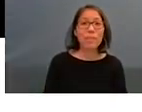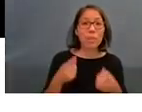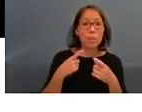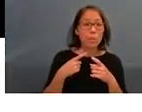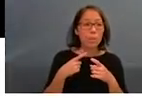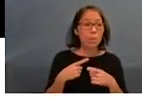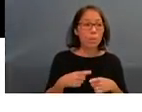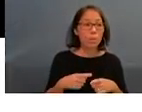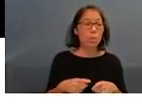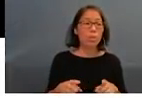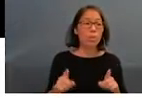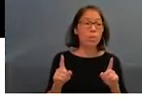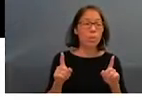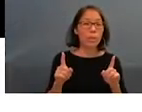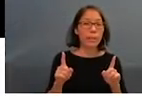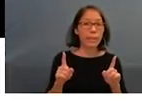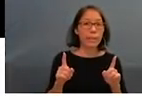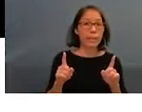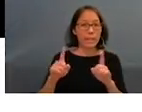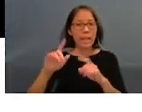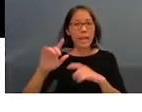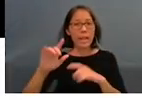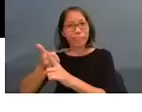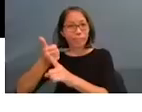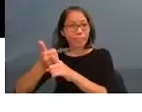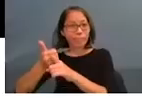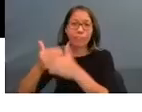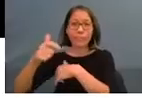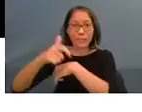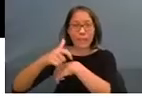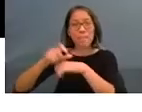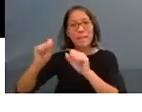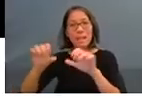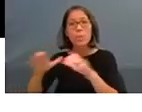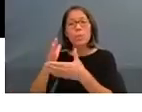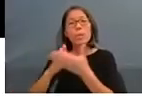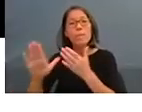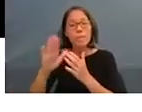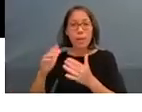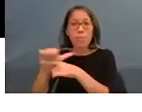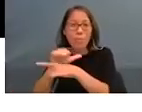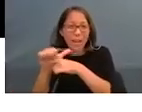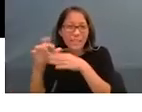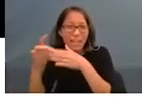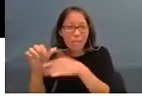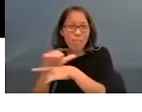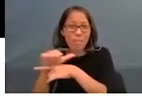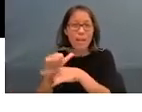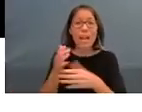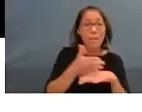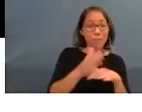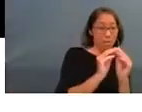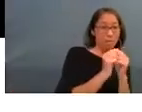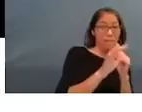time, children will be able to do some of their guided practice. So after meeting with us live and virtually with their pre-K teacher, they'll be able to practice some